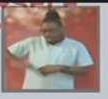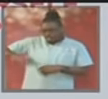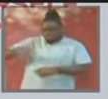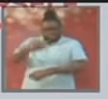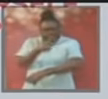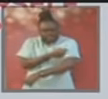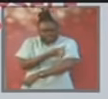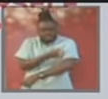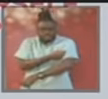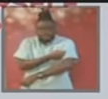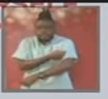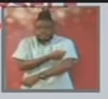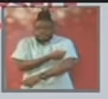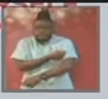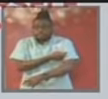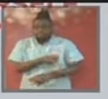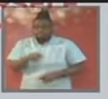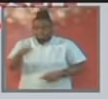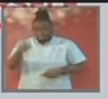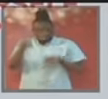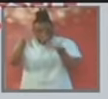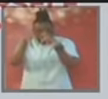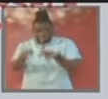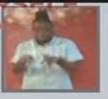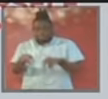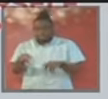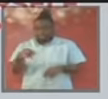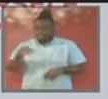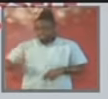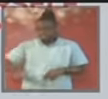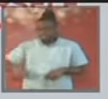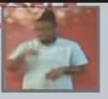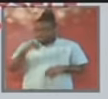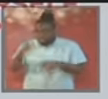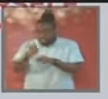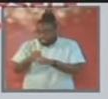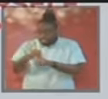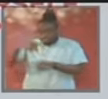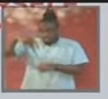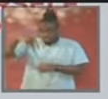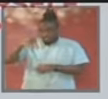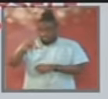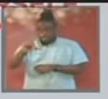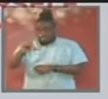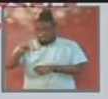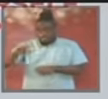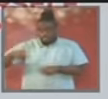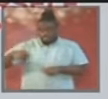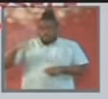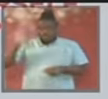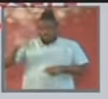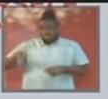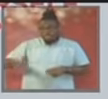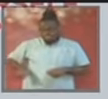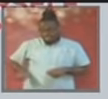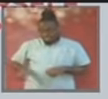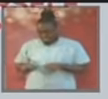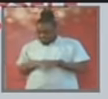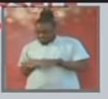survivor who wasn't vaccinated, how it affects their legs and the quality of life you have.